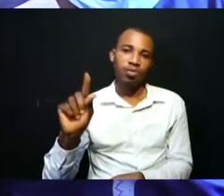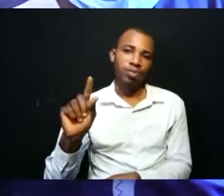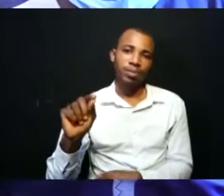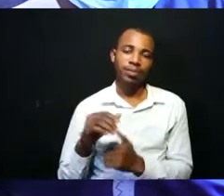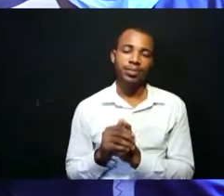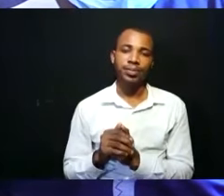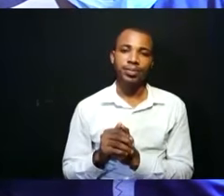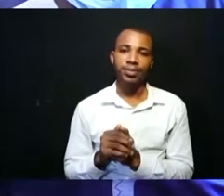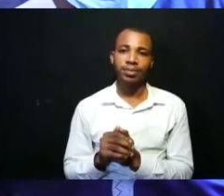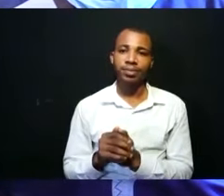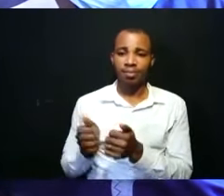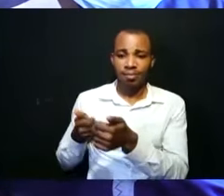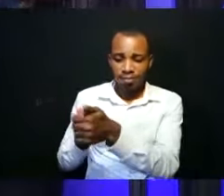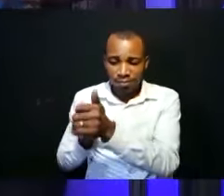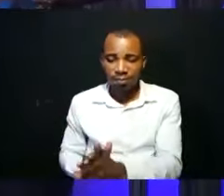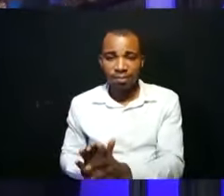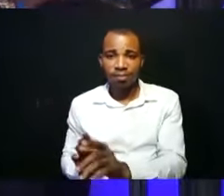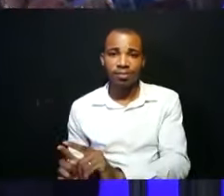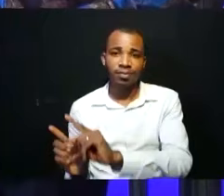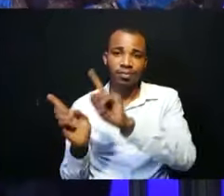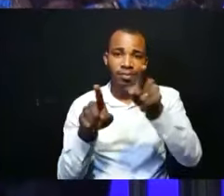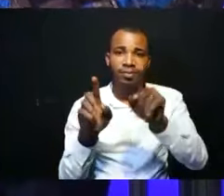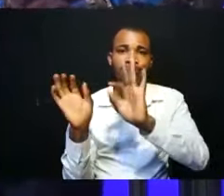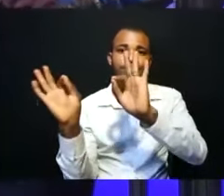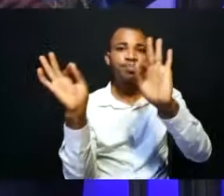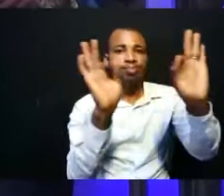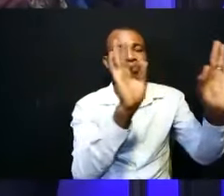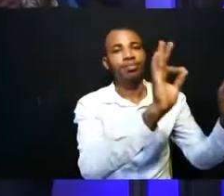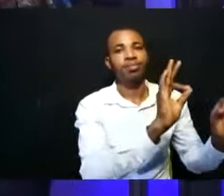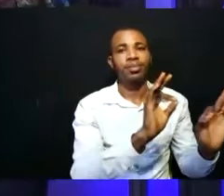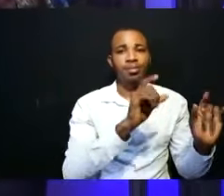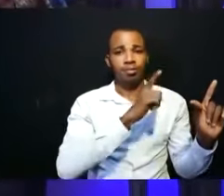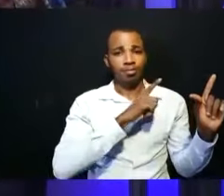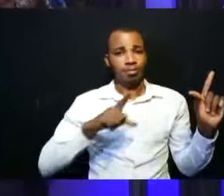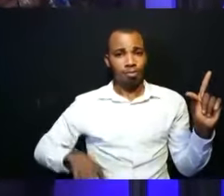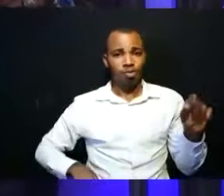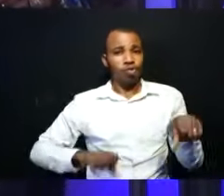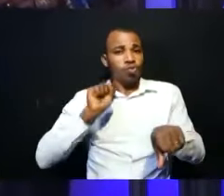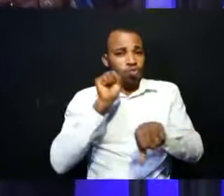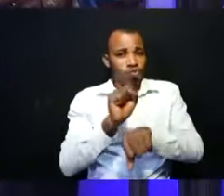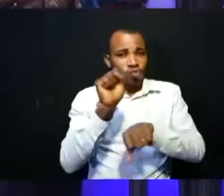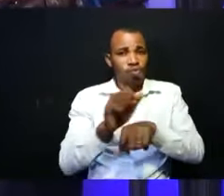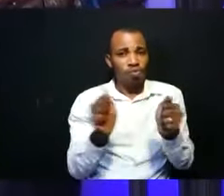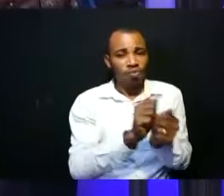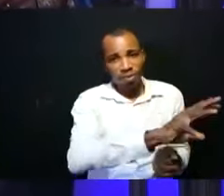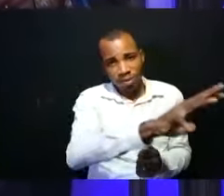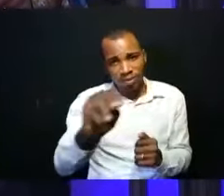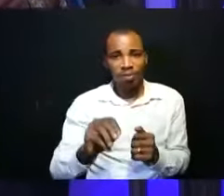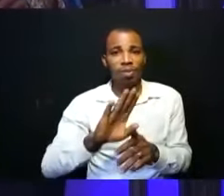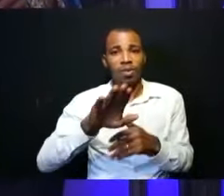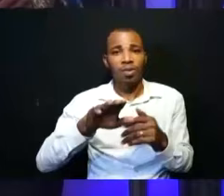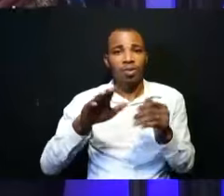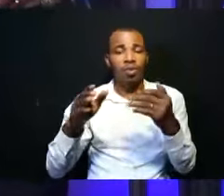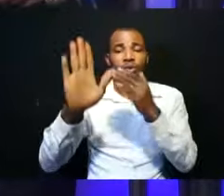Mark 16:20. Then the disciples went out and preached everywhere. And the Lord worked with them and confirmed